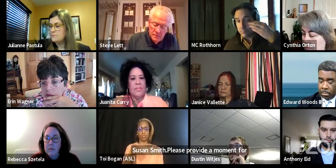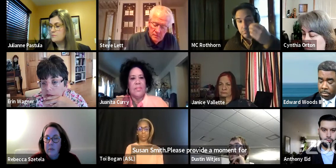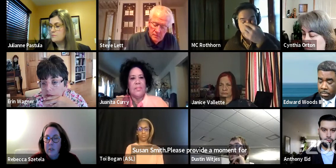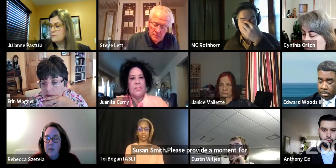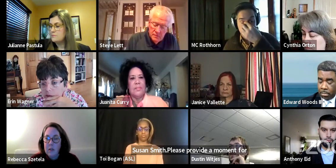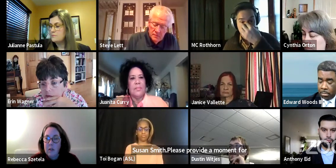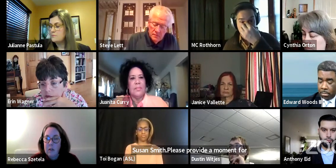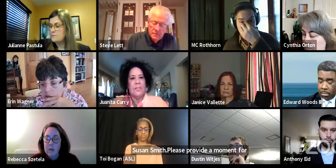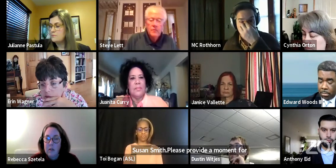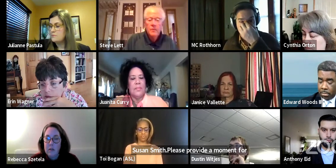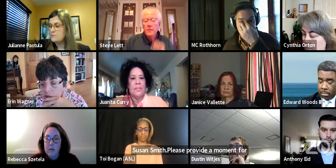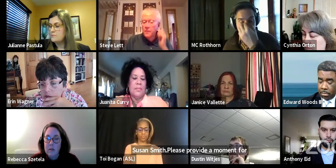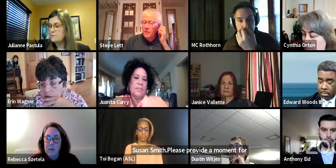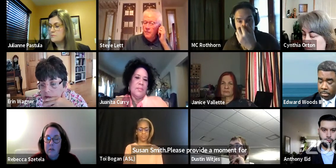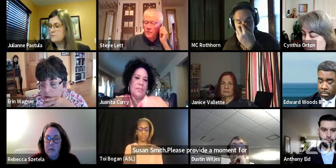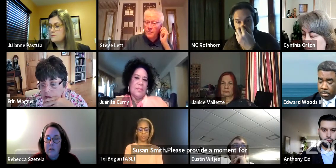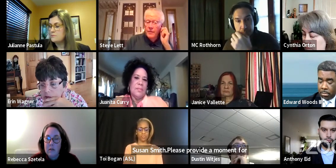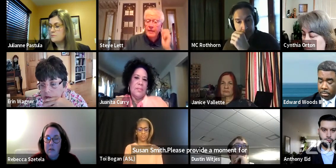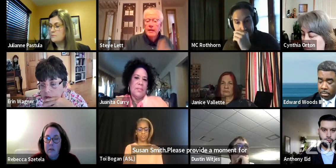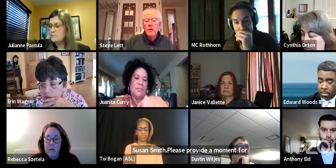promote you.